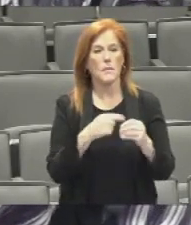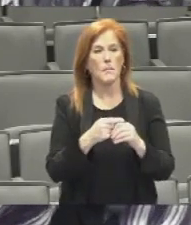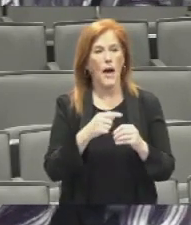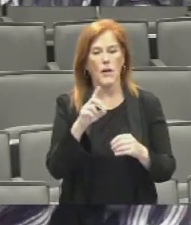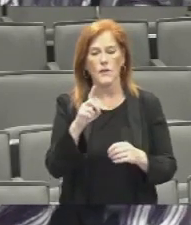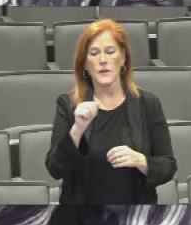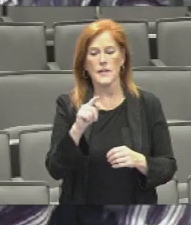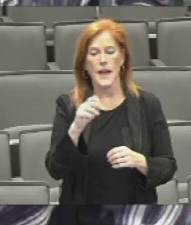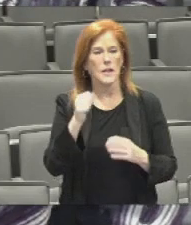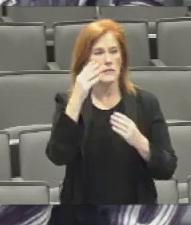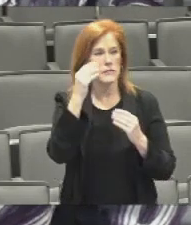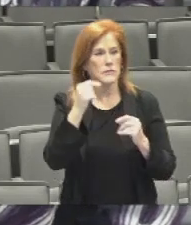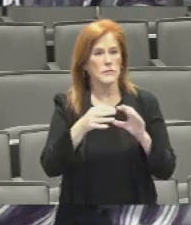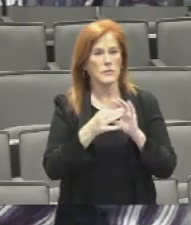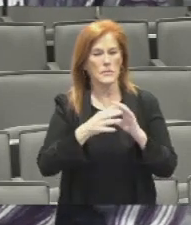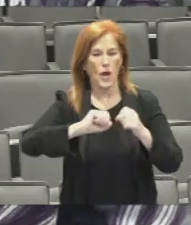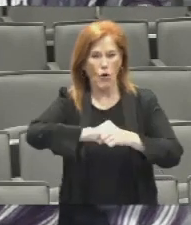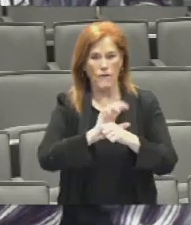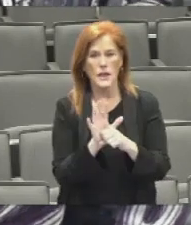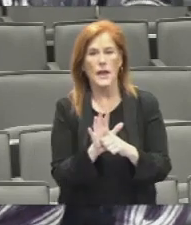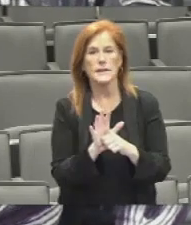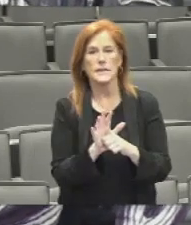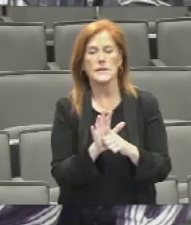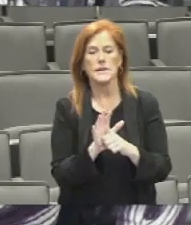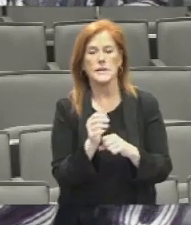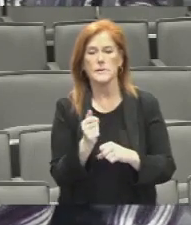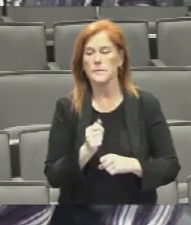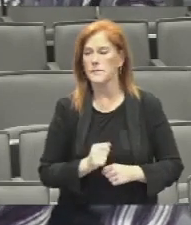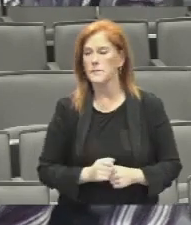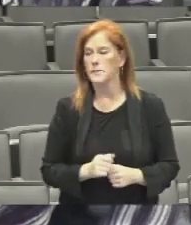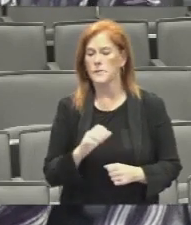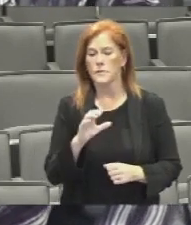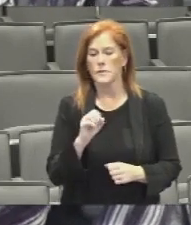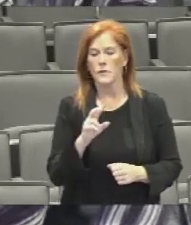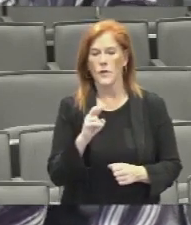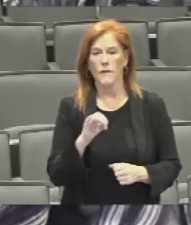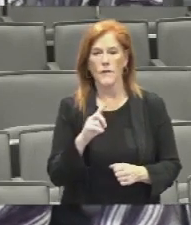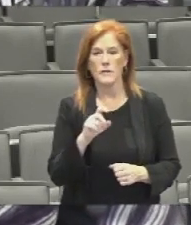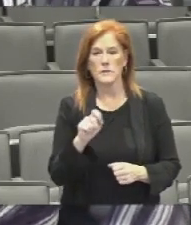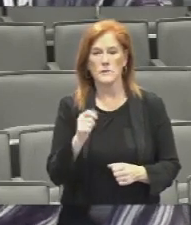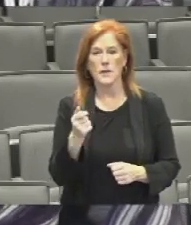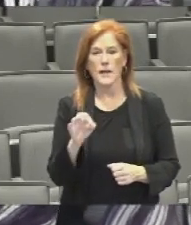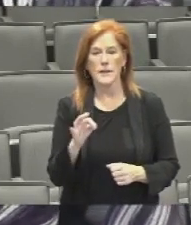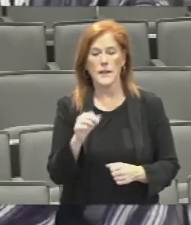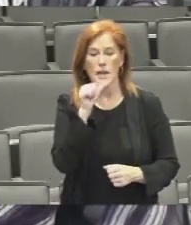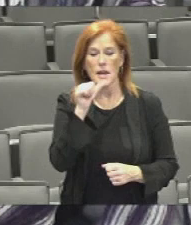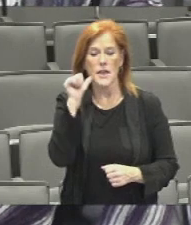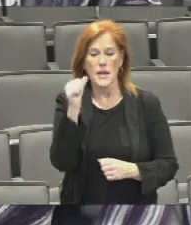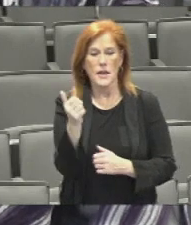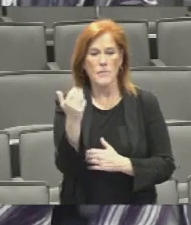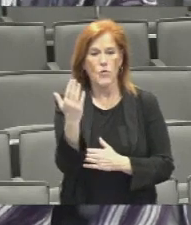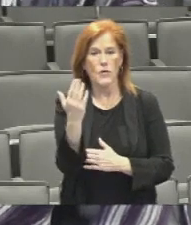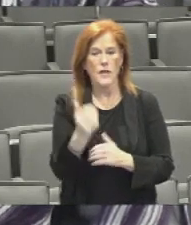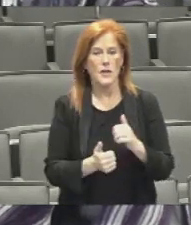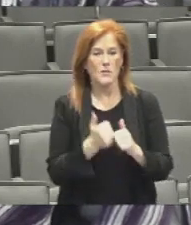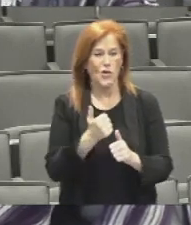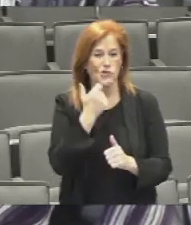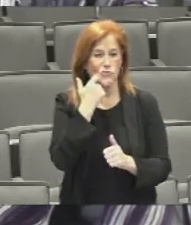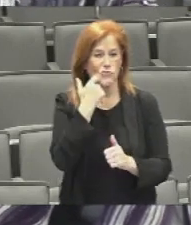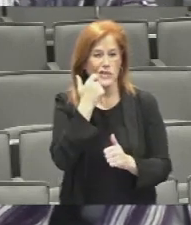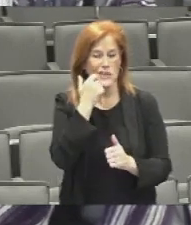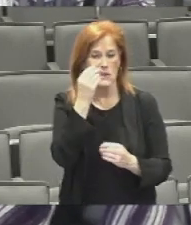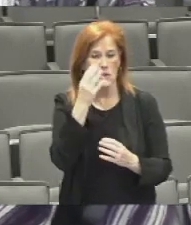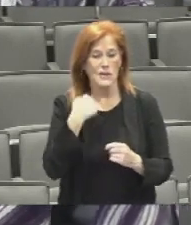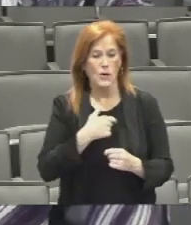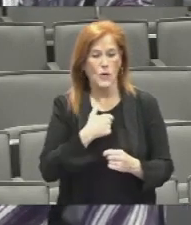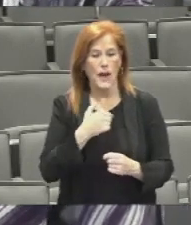in regards to COVID-19. As of yesterday morning, actually the latest data that we